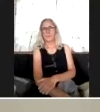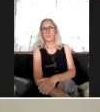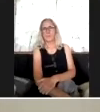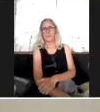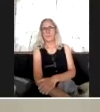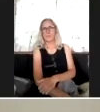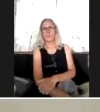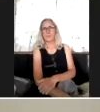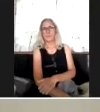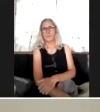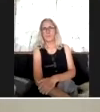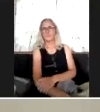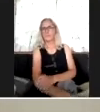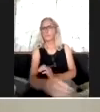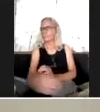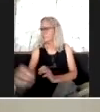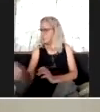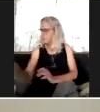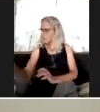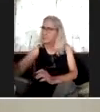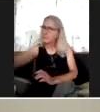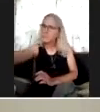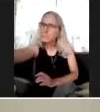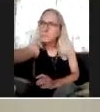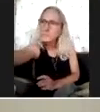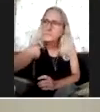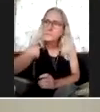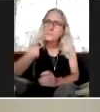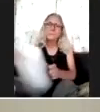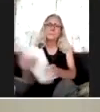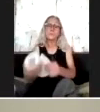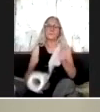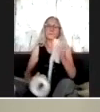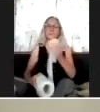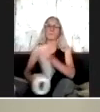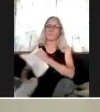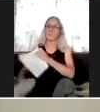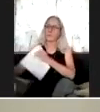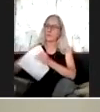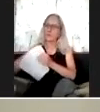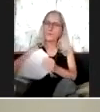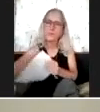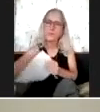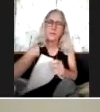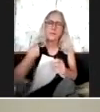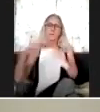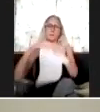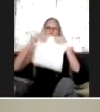is, with whom do we partner to accomplish